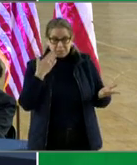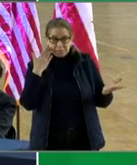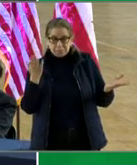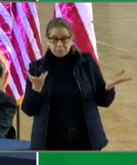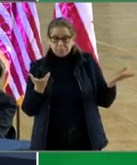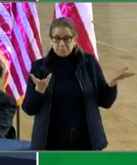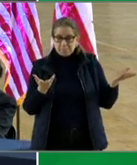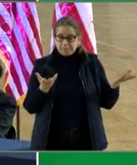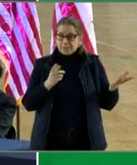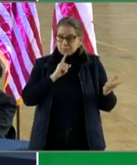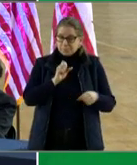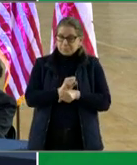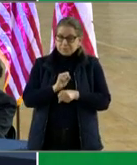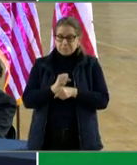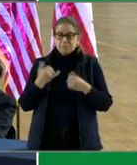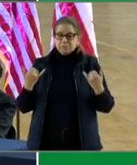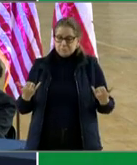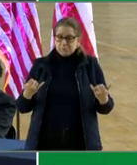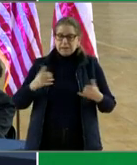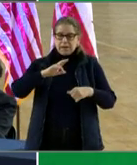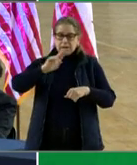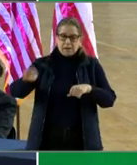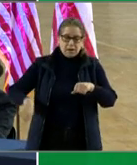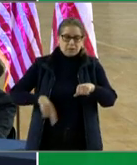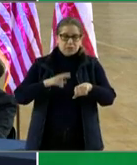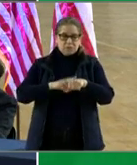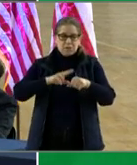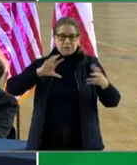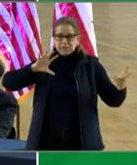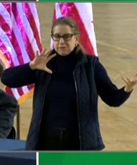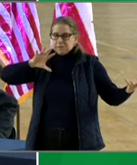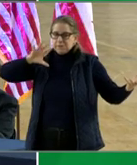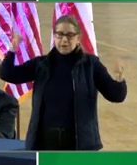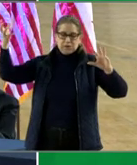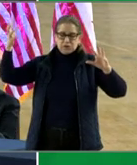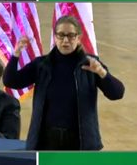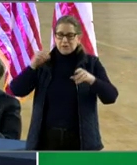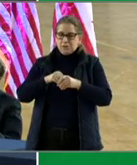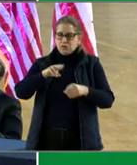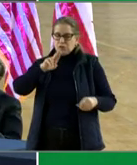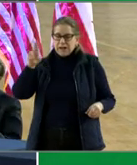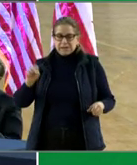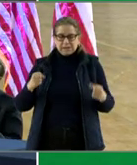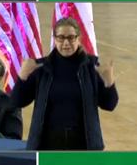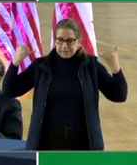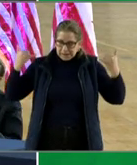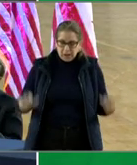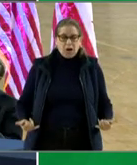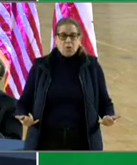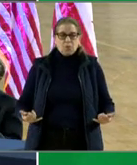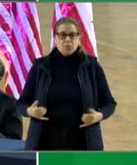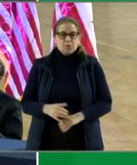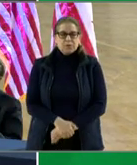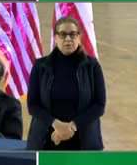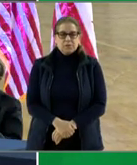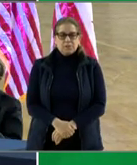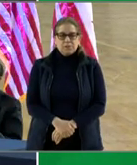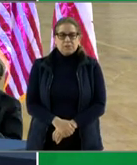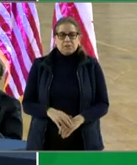but a disaster in every part of the United States of America. And so that would be my